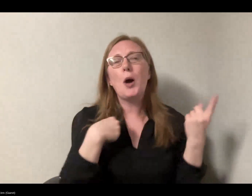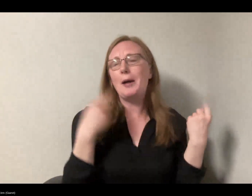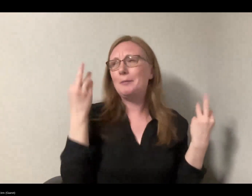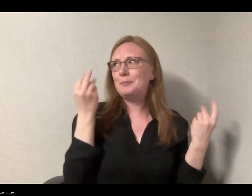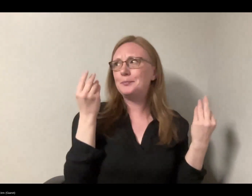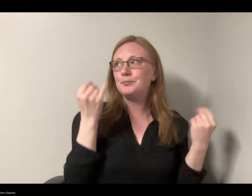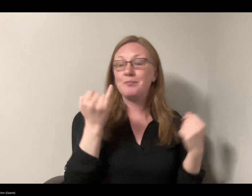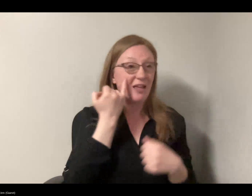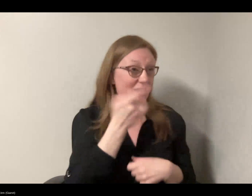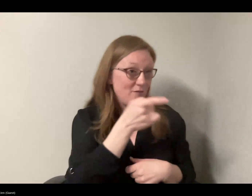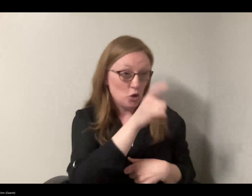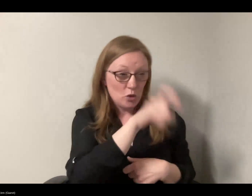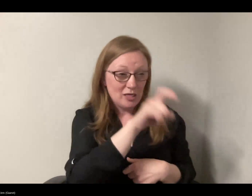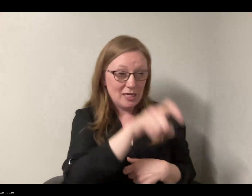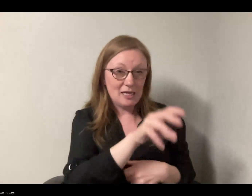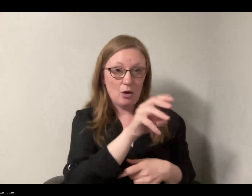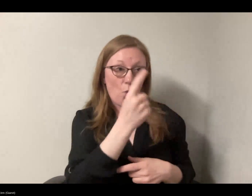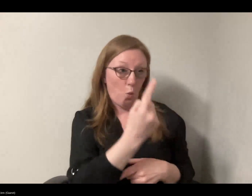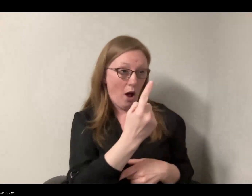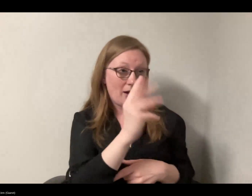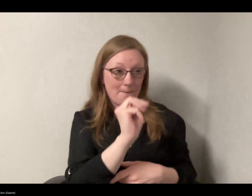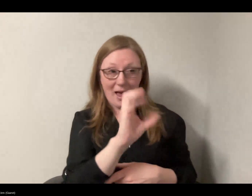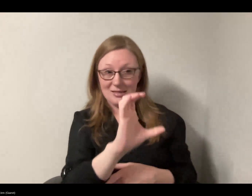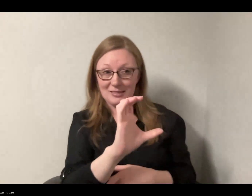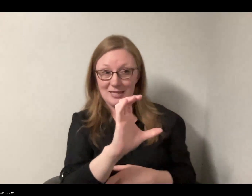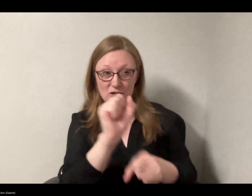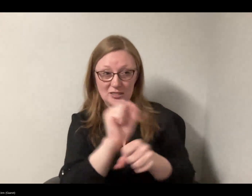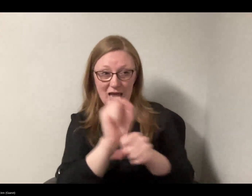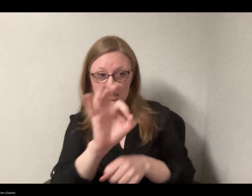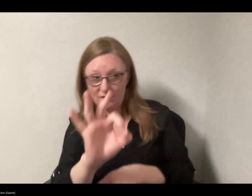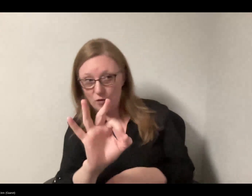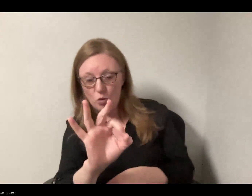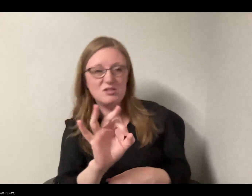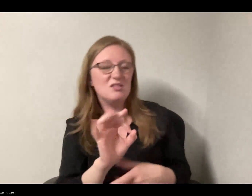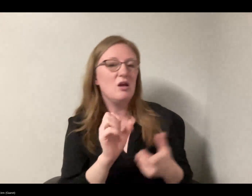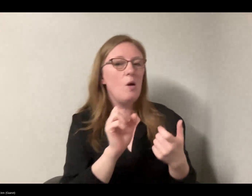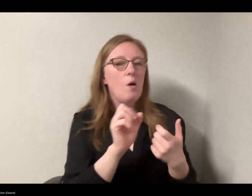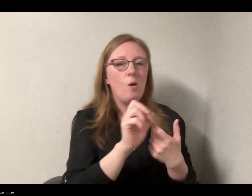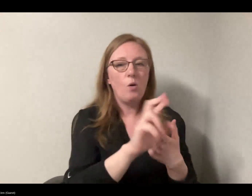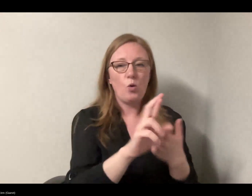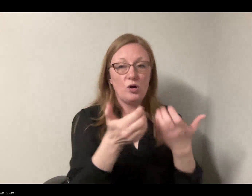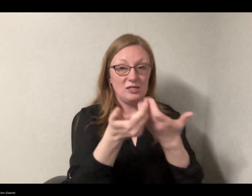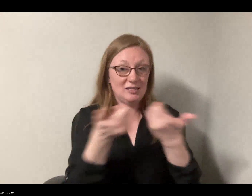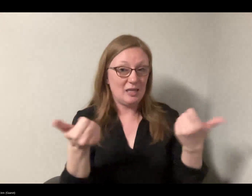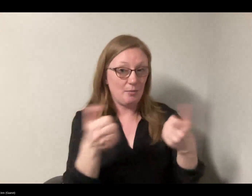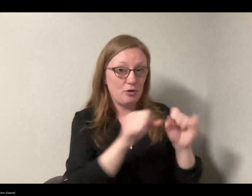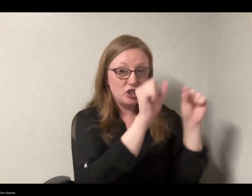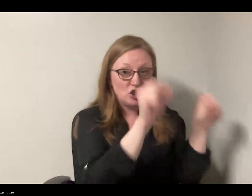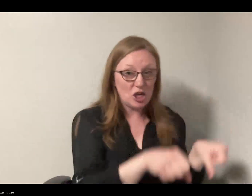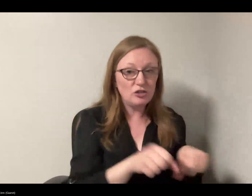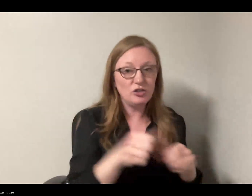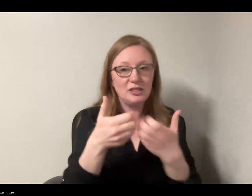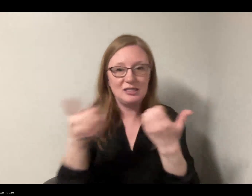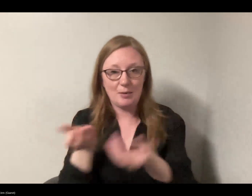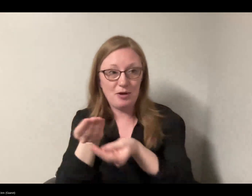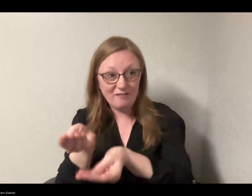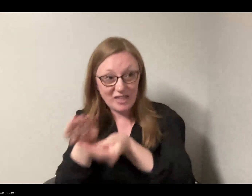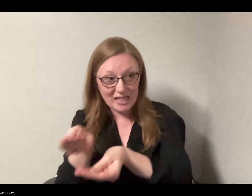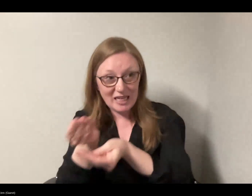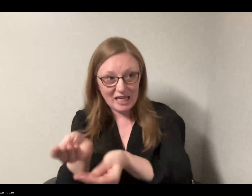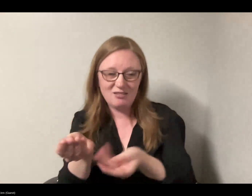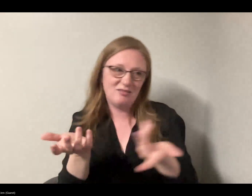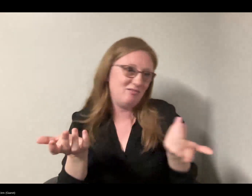Whether you need one mass care task forces or a separate shelter or a feeding task force is